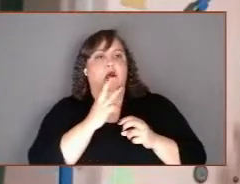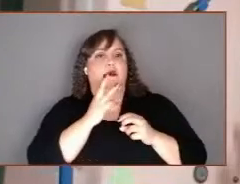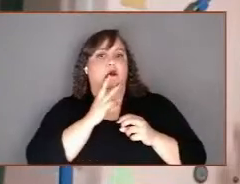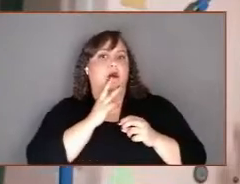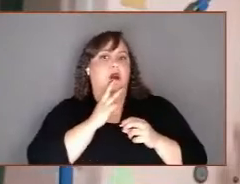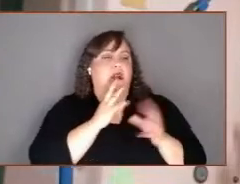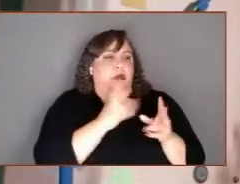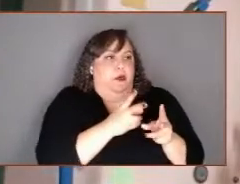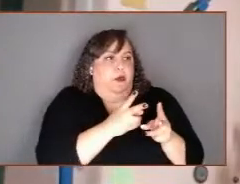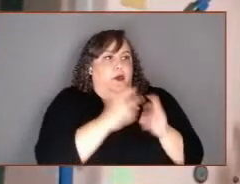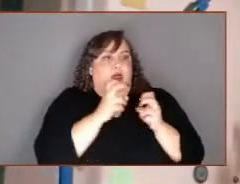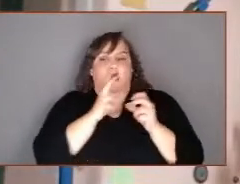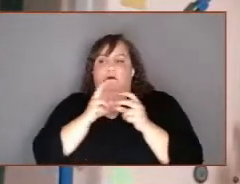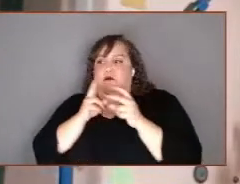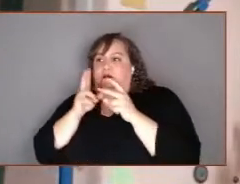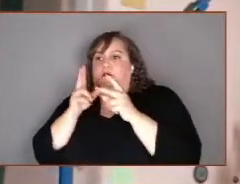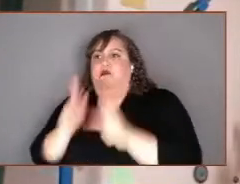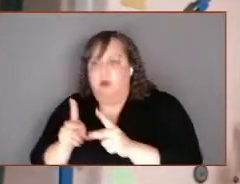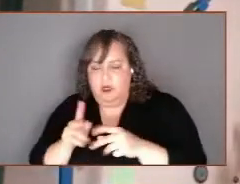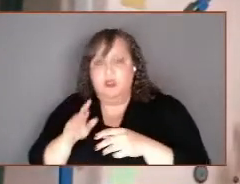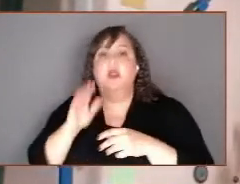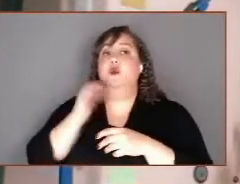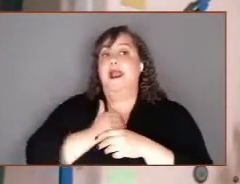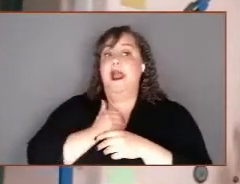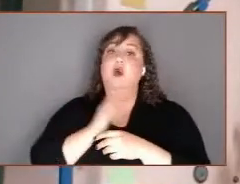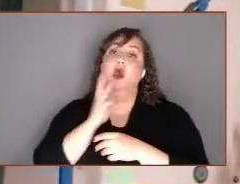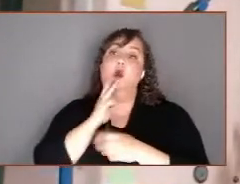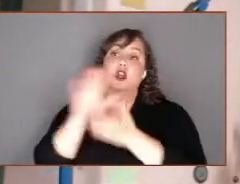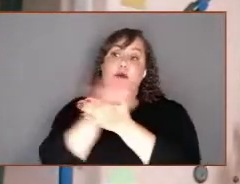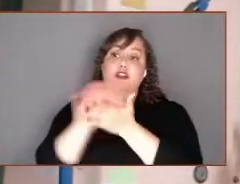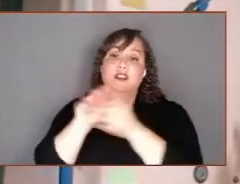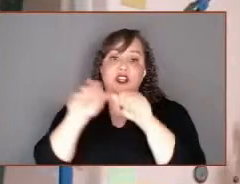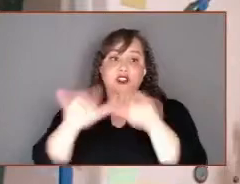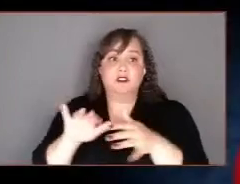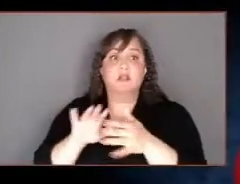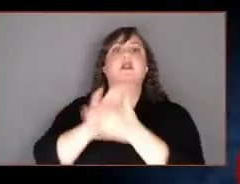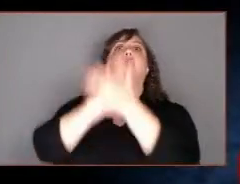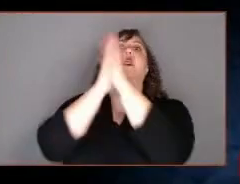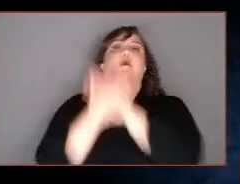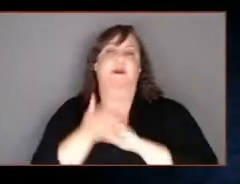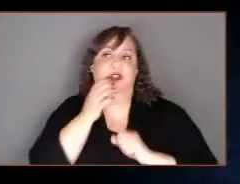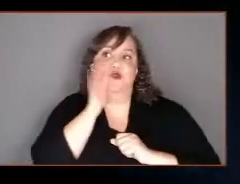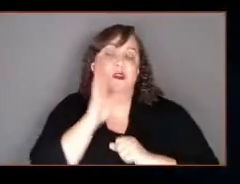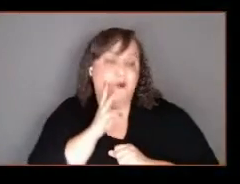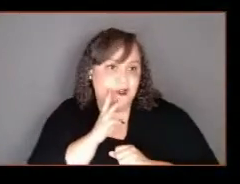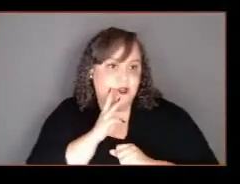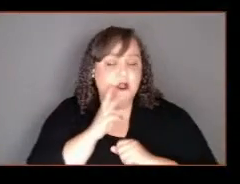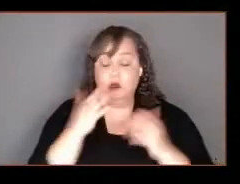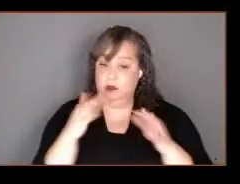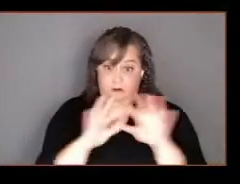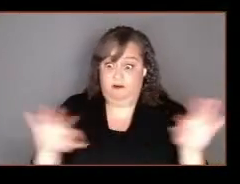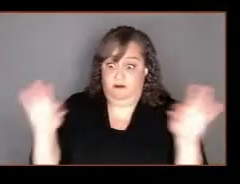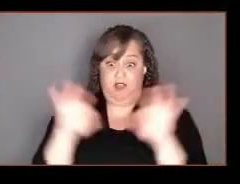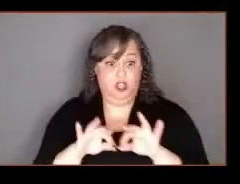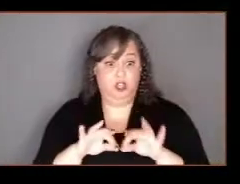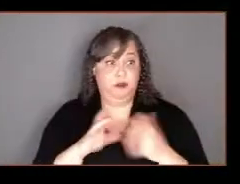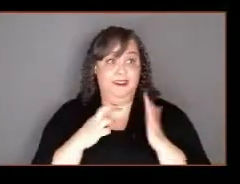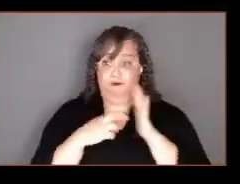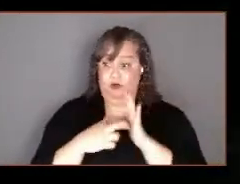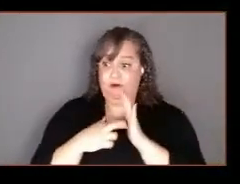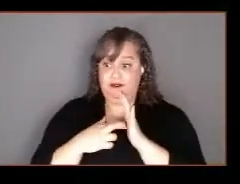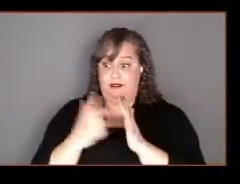that purifies it and turns it into drinking water. Water is extremely valuable, and so it represents life to me. I think that's the most exciting